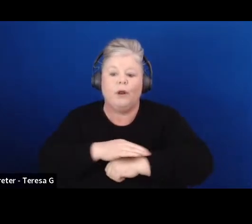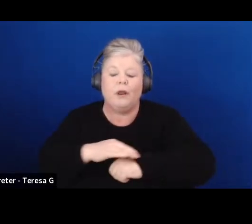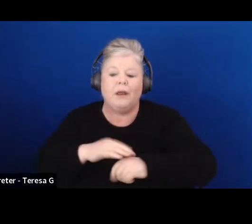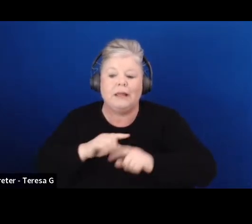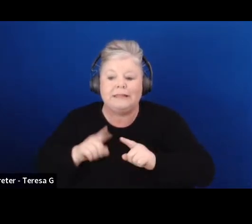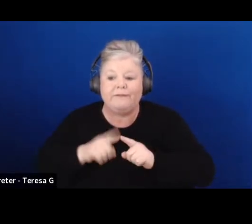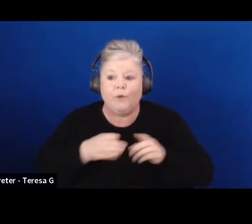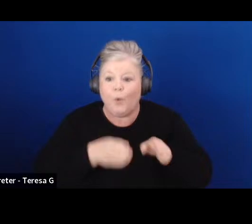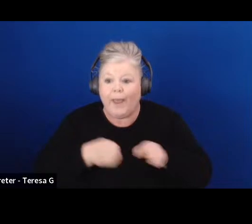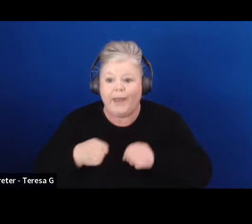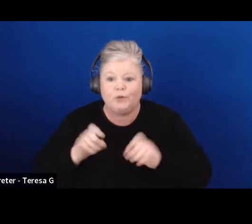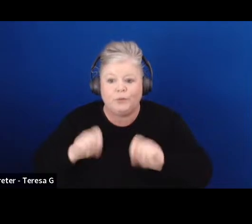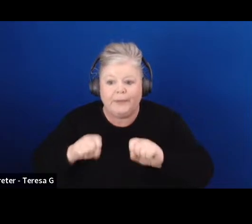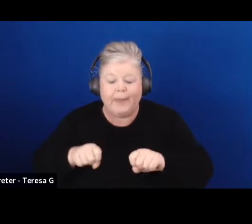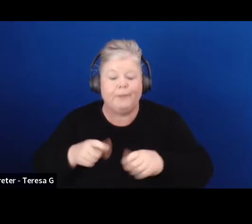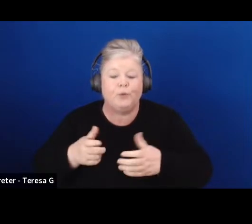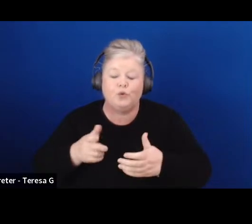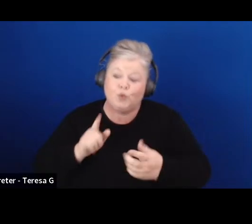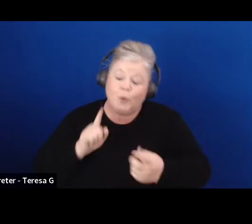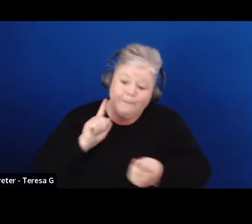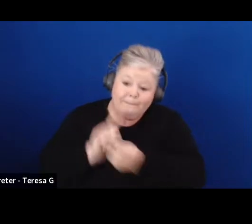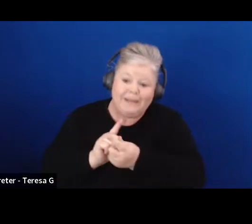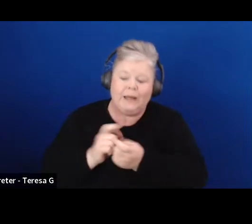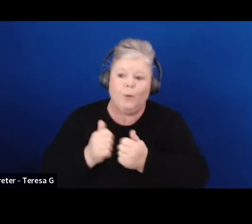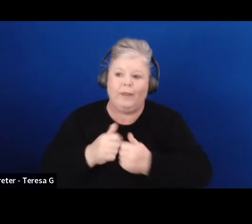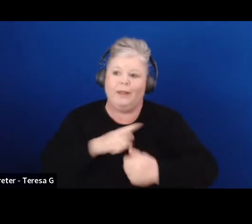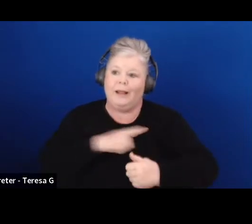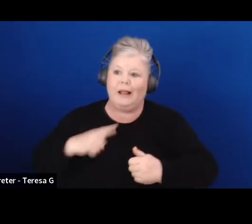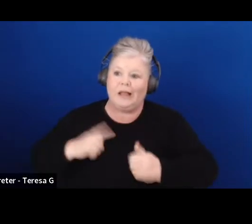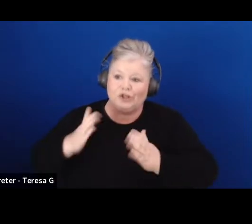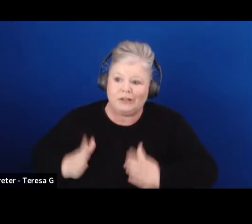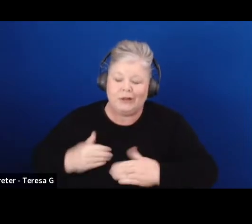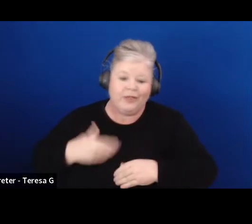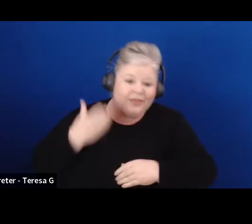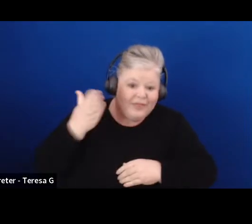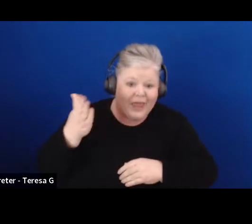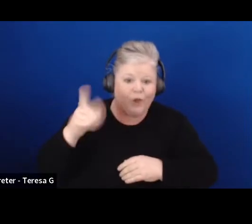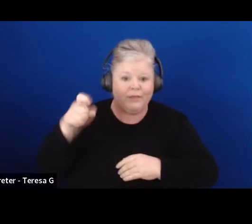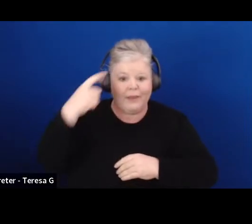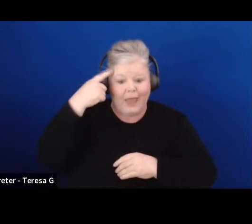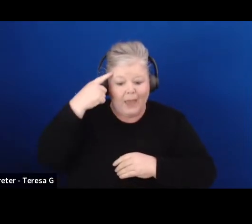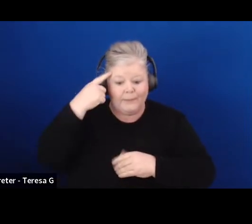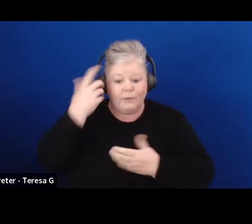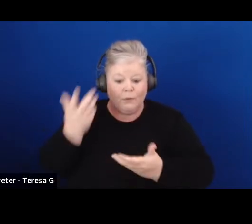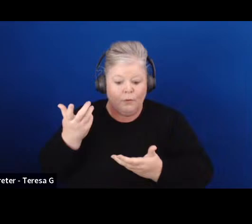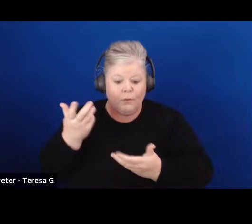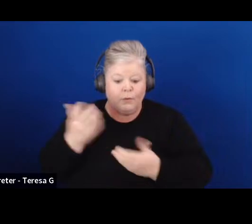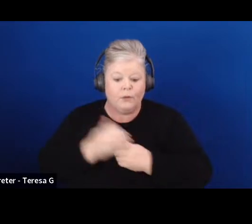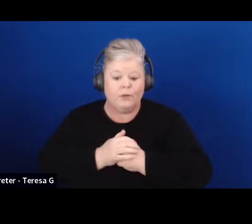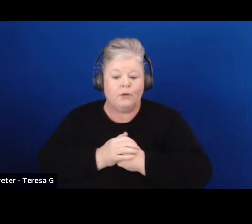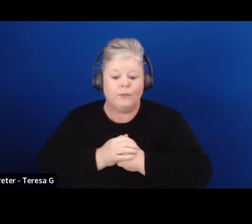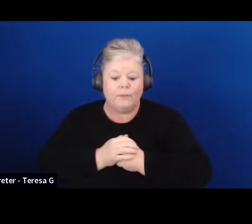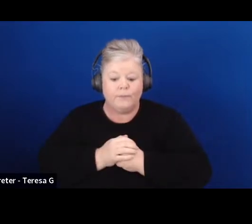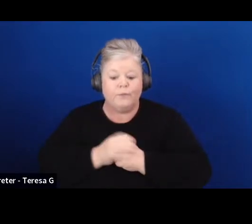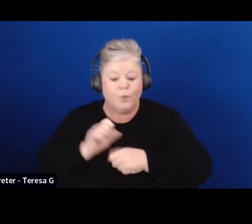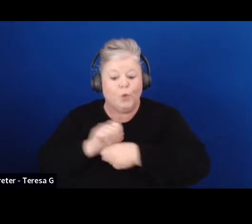meet with legislators at the Capitol. And so we are working on this right